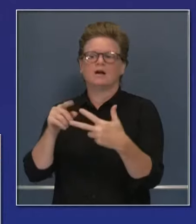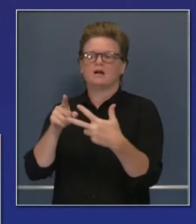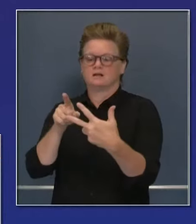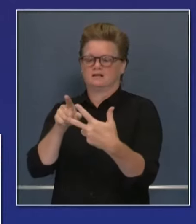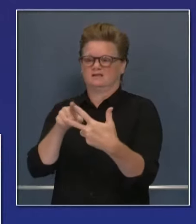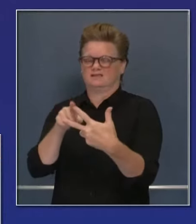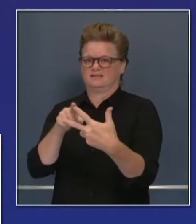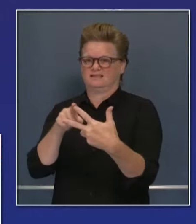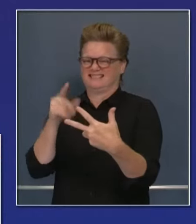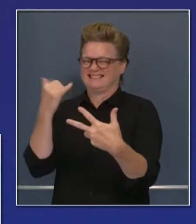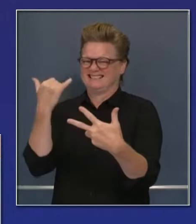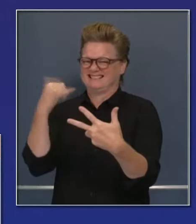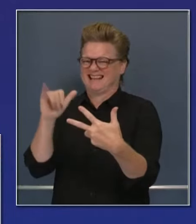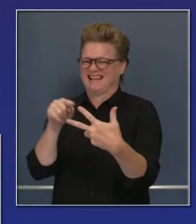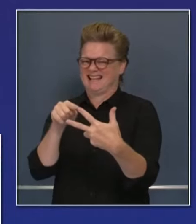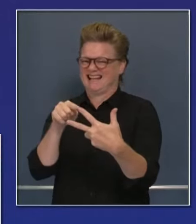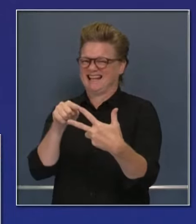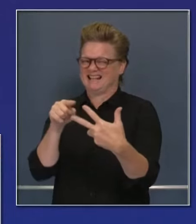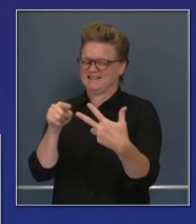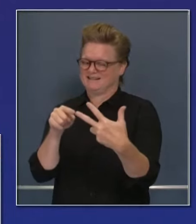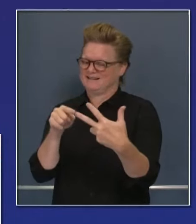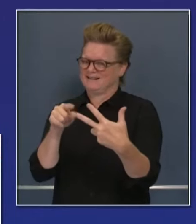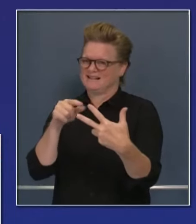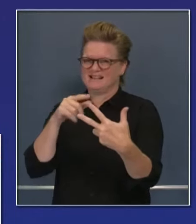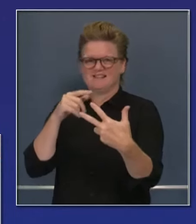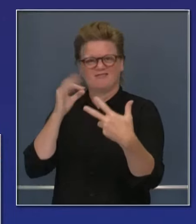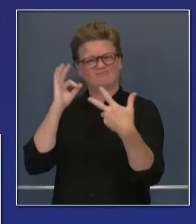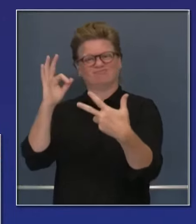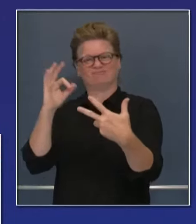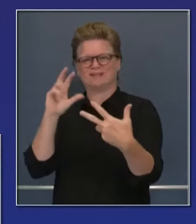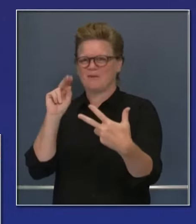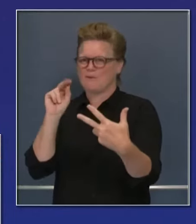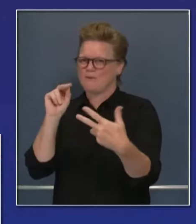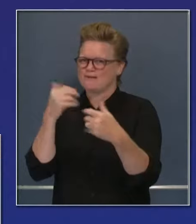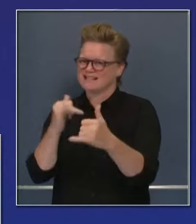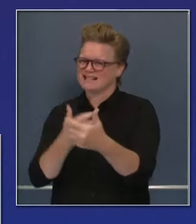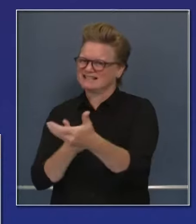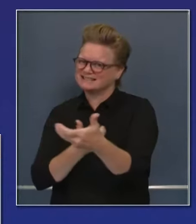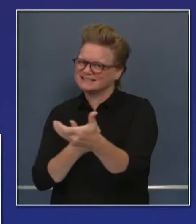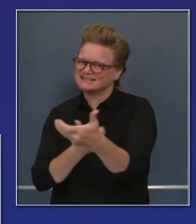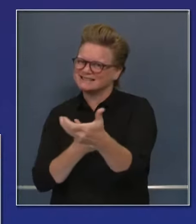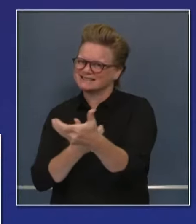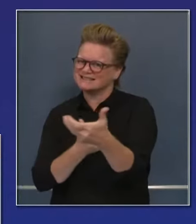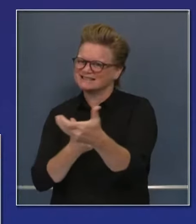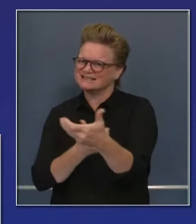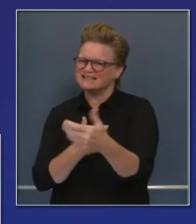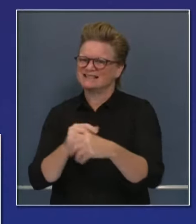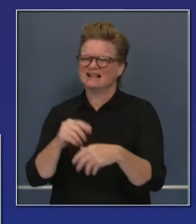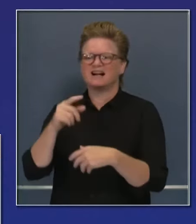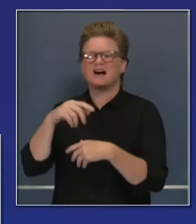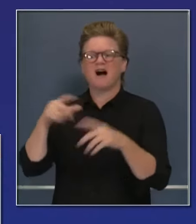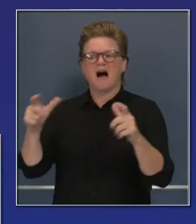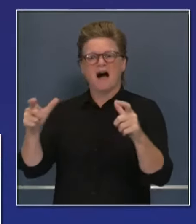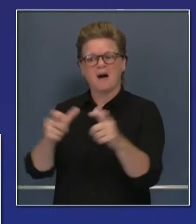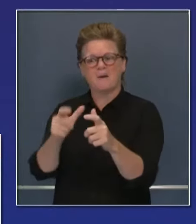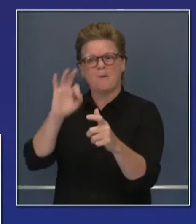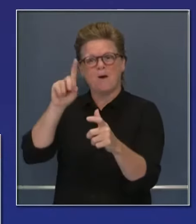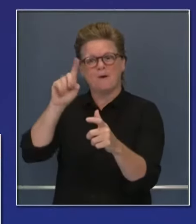still having issues around containment. And while you see extraordinarily high containment numbers, 91% on the